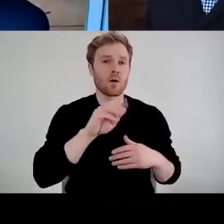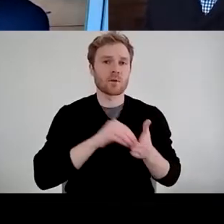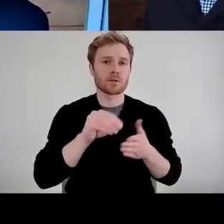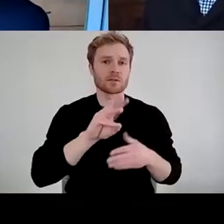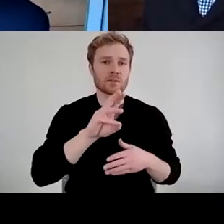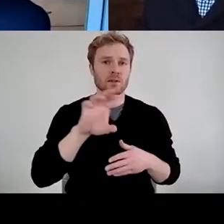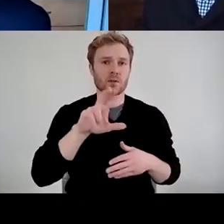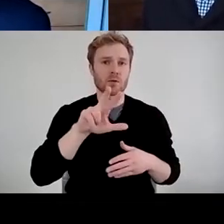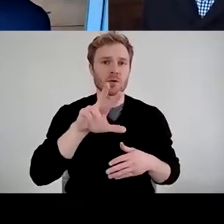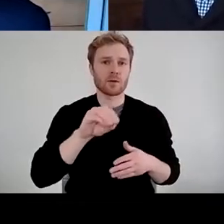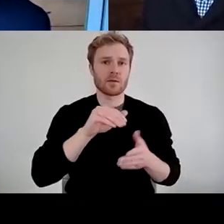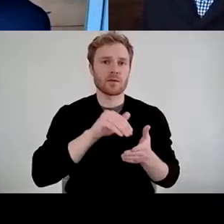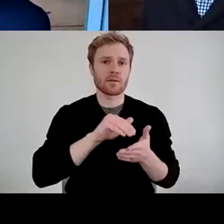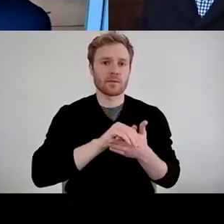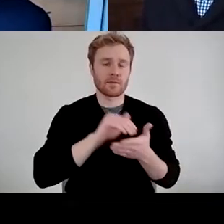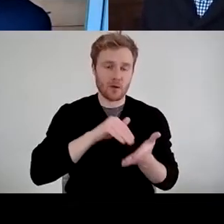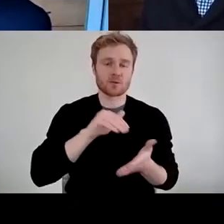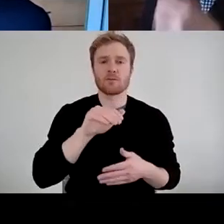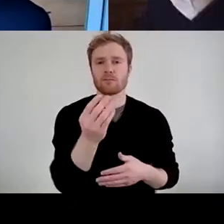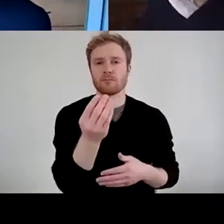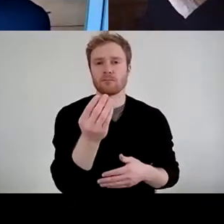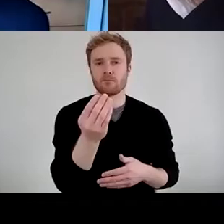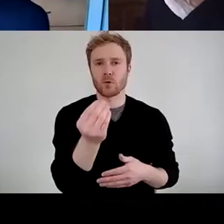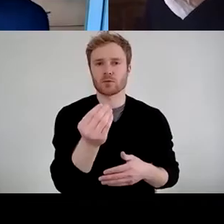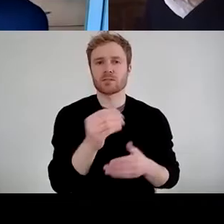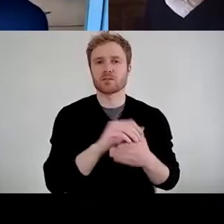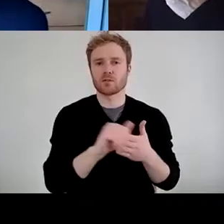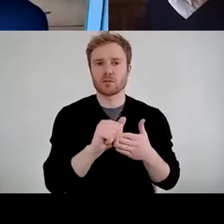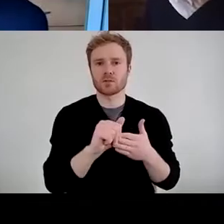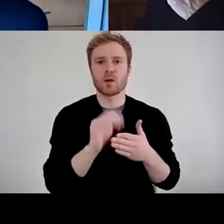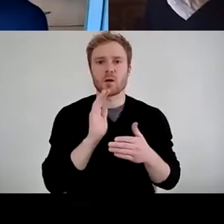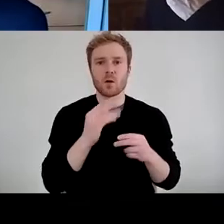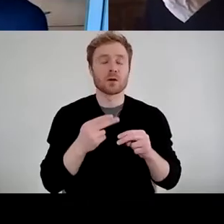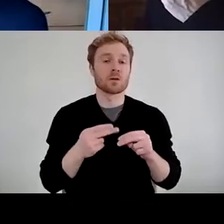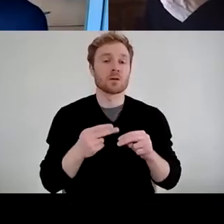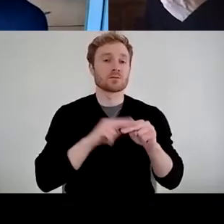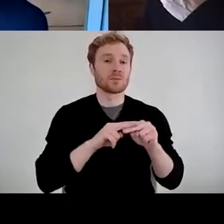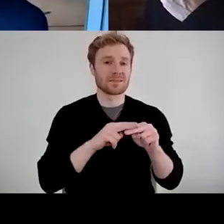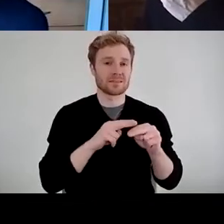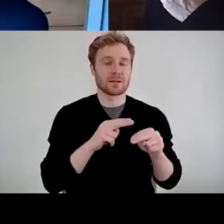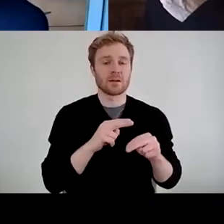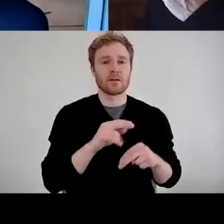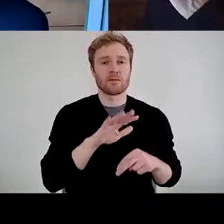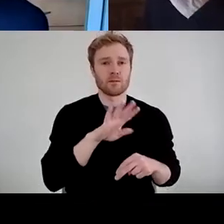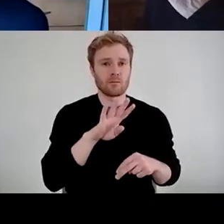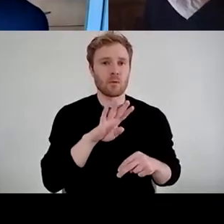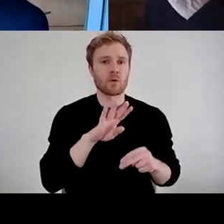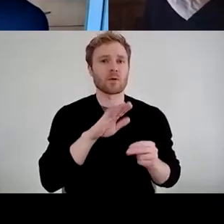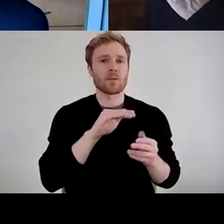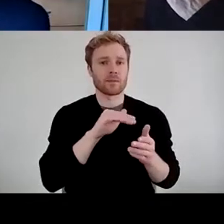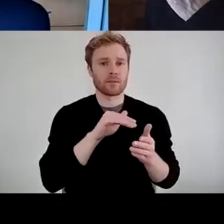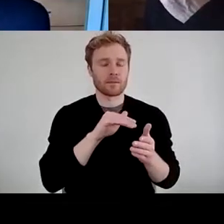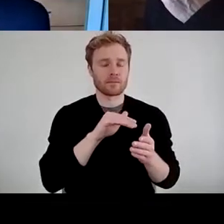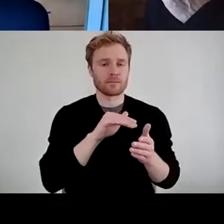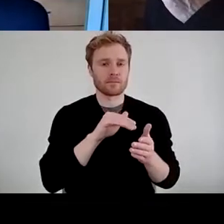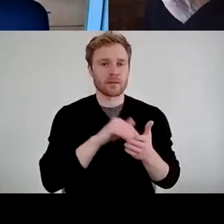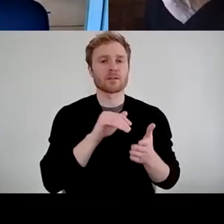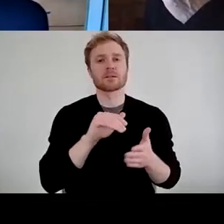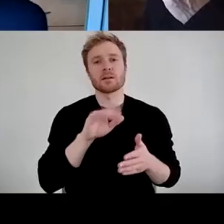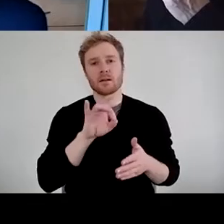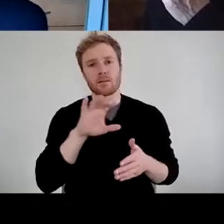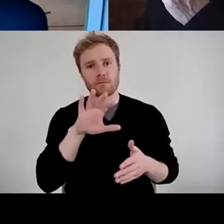or use of existing agreements between the city and Studio Zuid for the professional landscape architectural